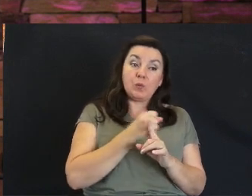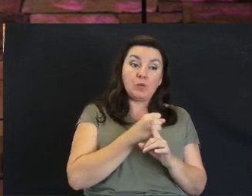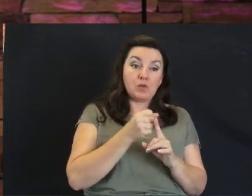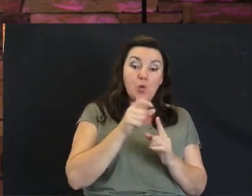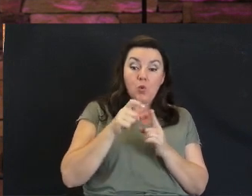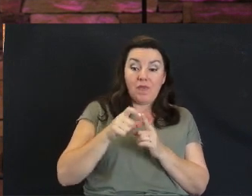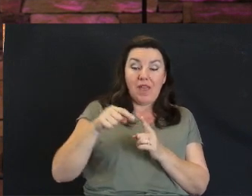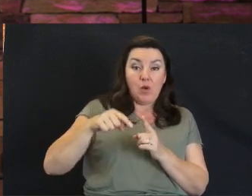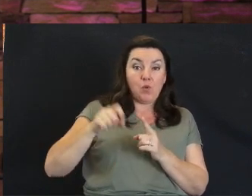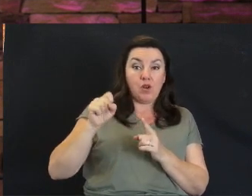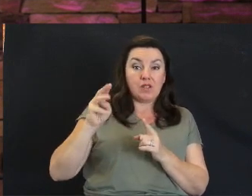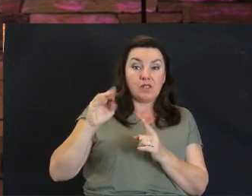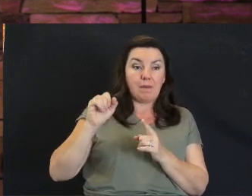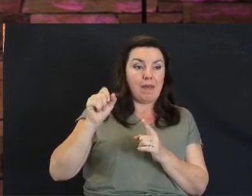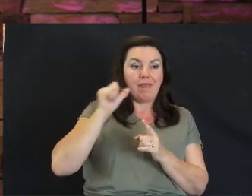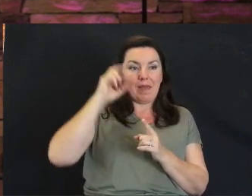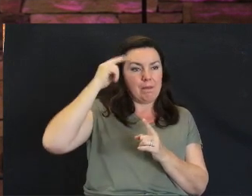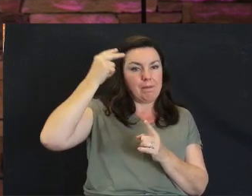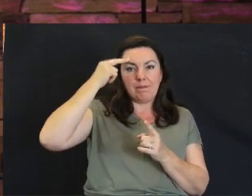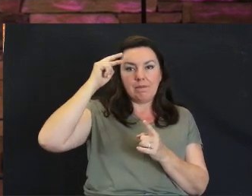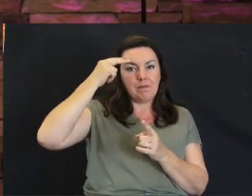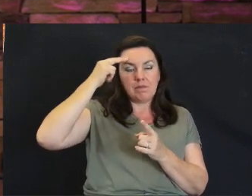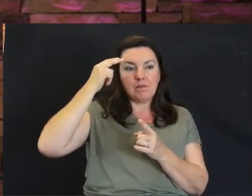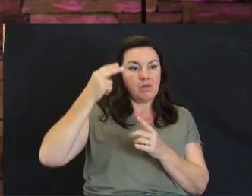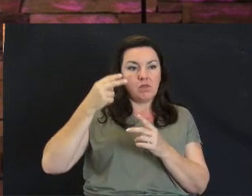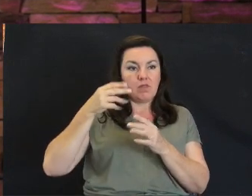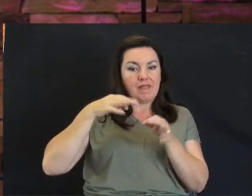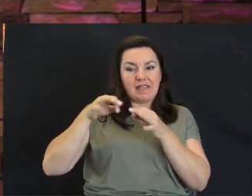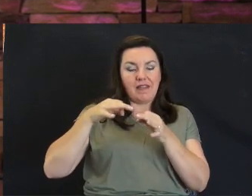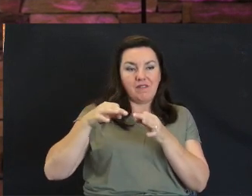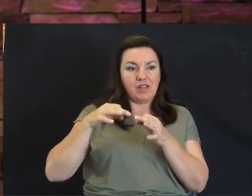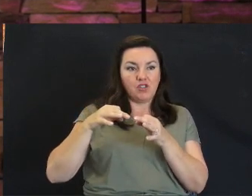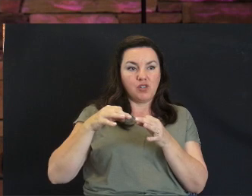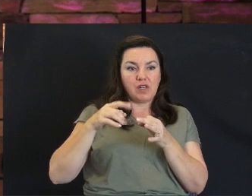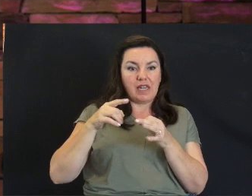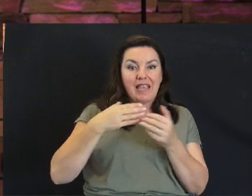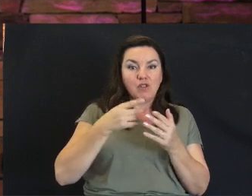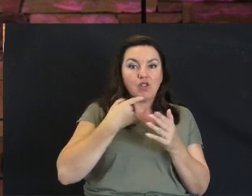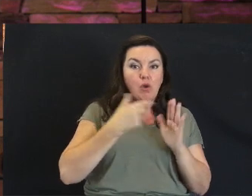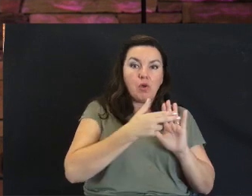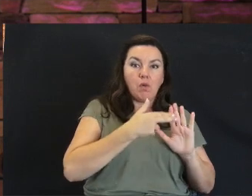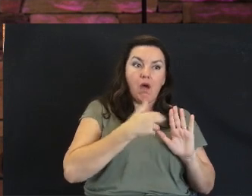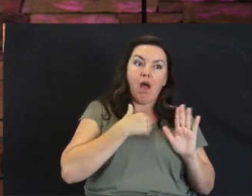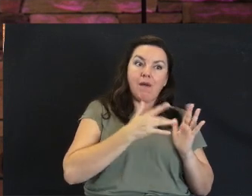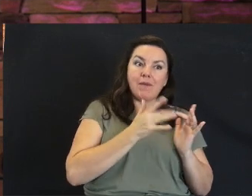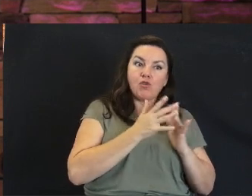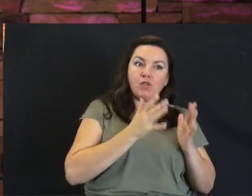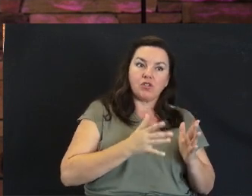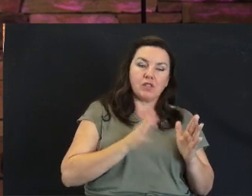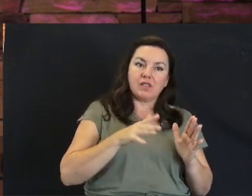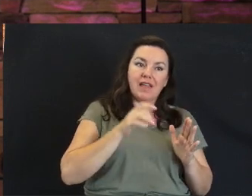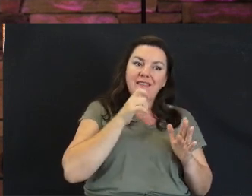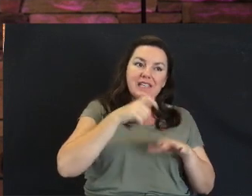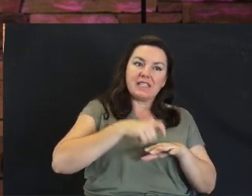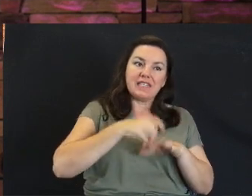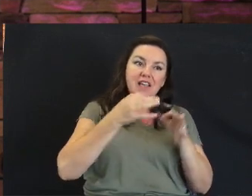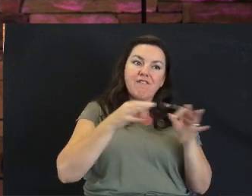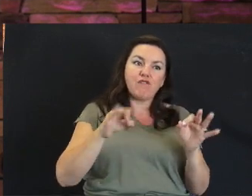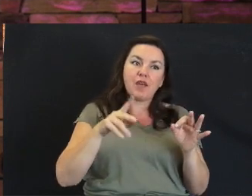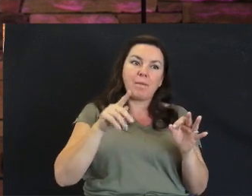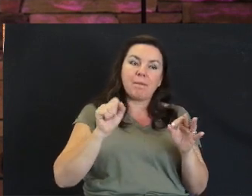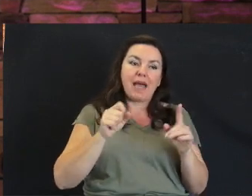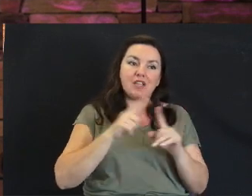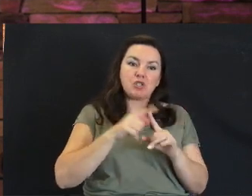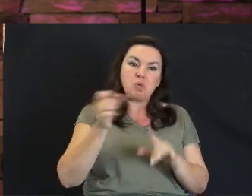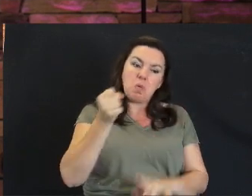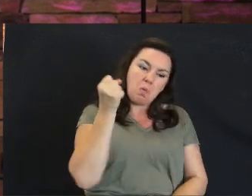are Absolutely unbecoming Of someone who bears The name of Christ This is not a free pass For men to lord it Over their wives Or somehow put her